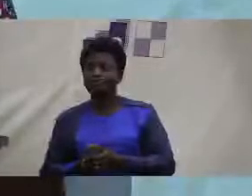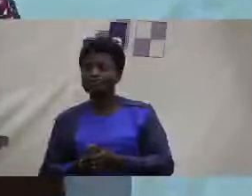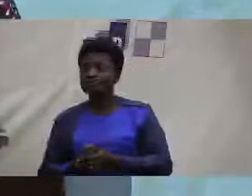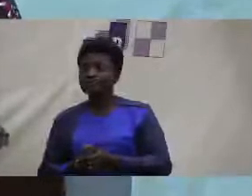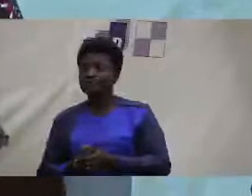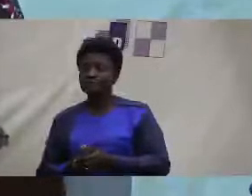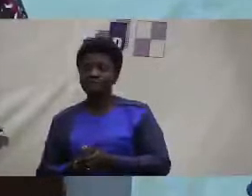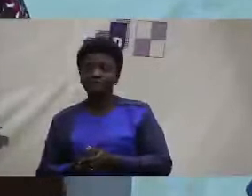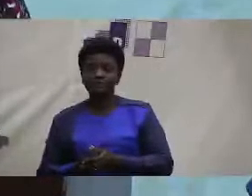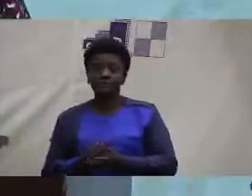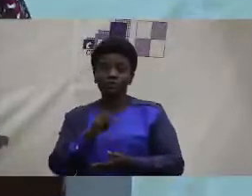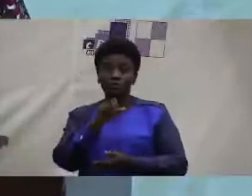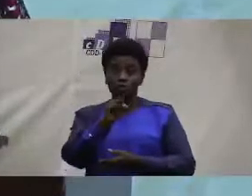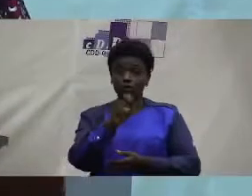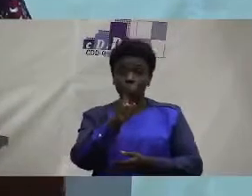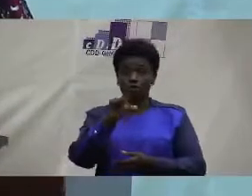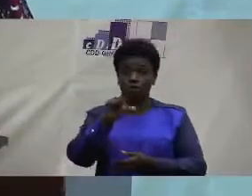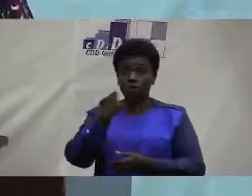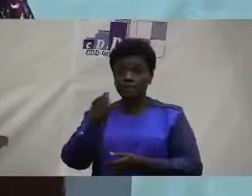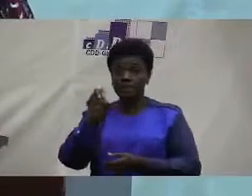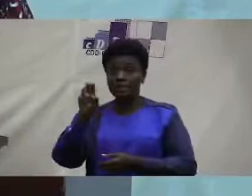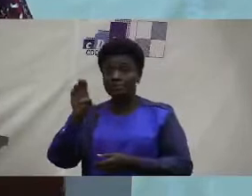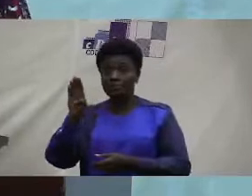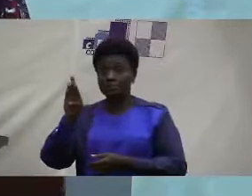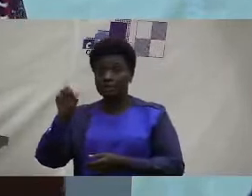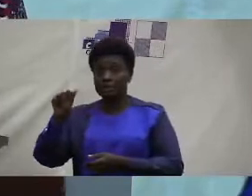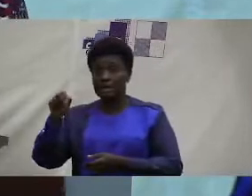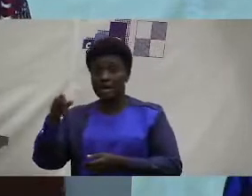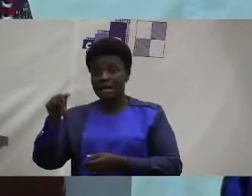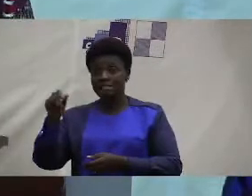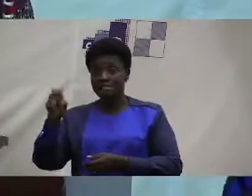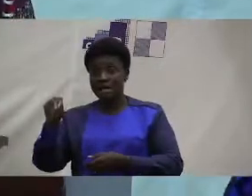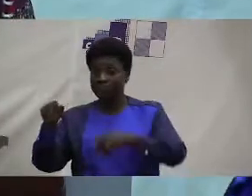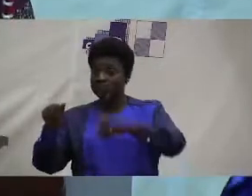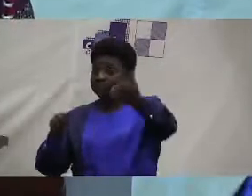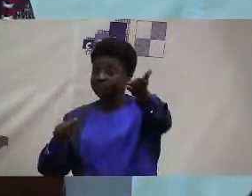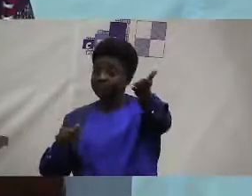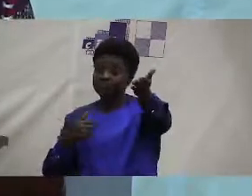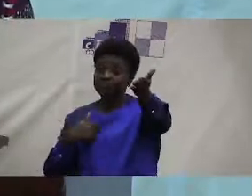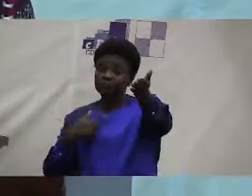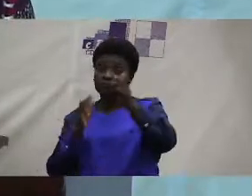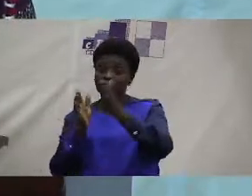you. Mr. Suleiman Abraima, I will take the last one from you. Thank you very much.